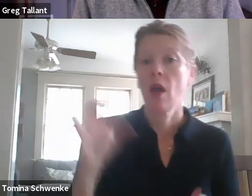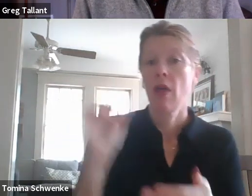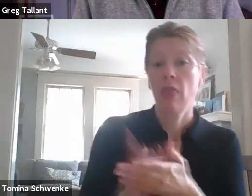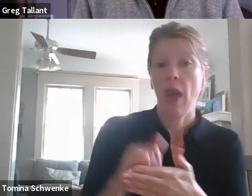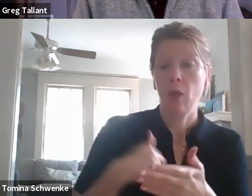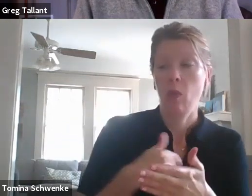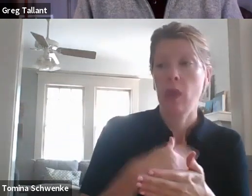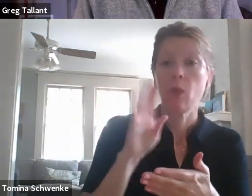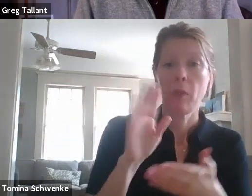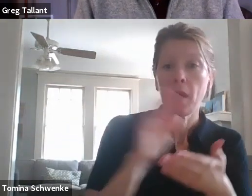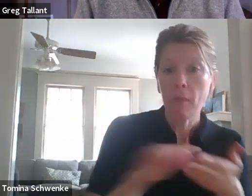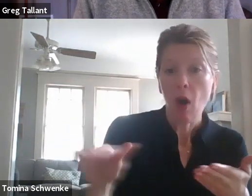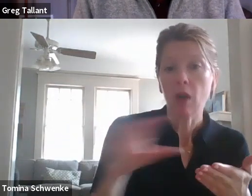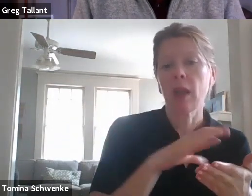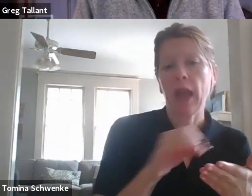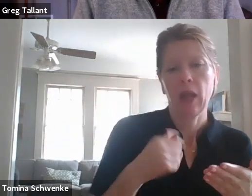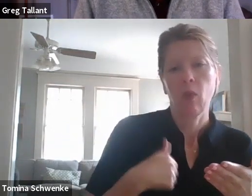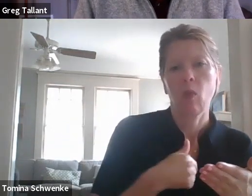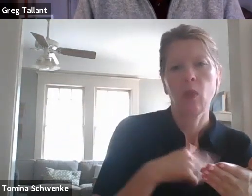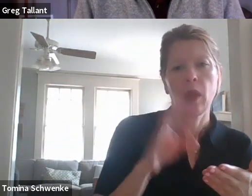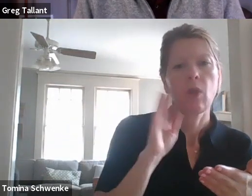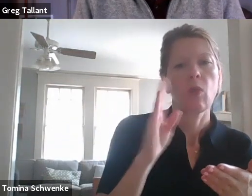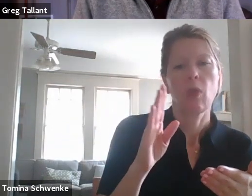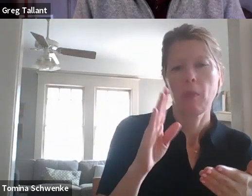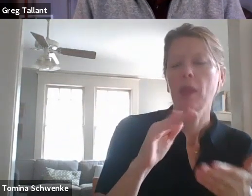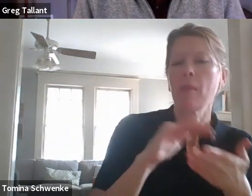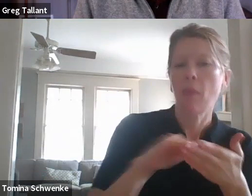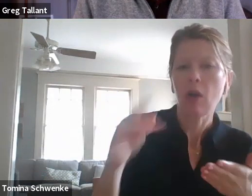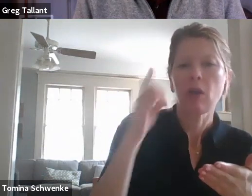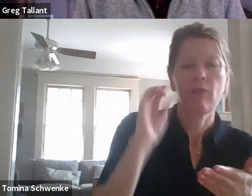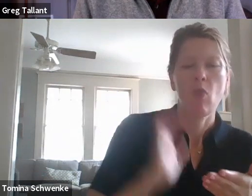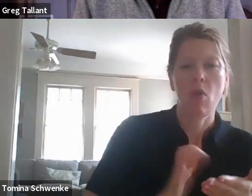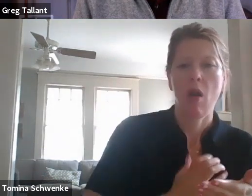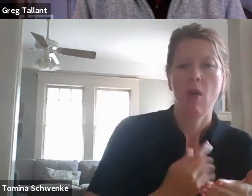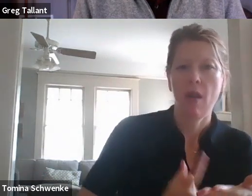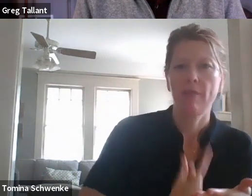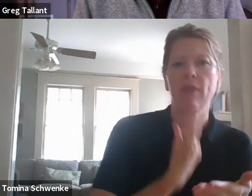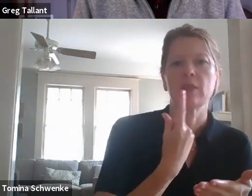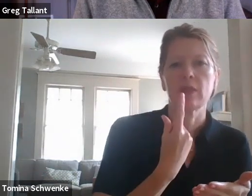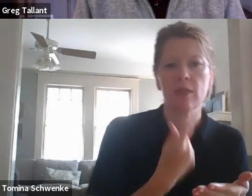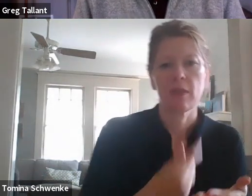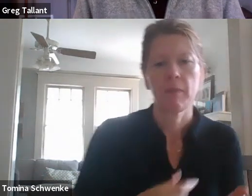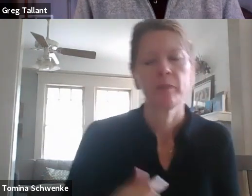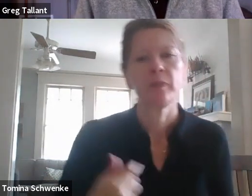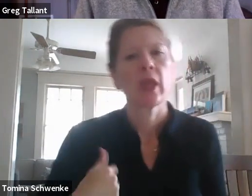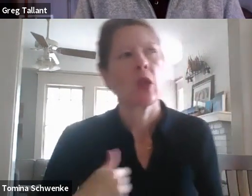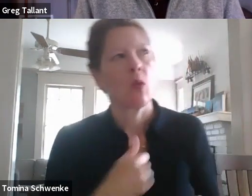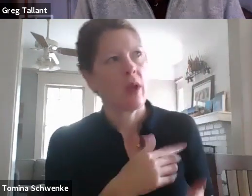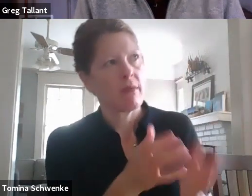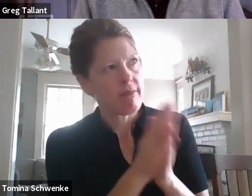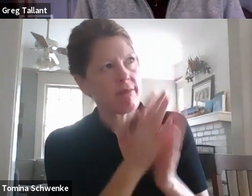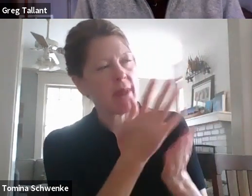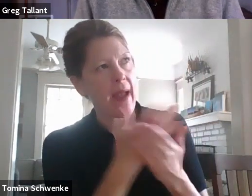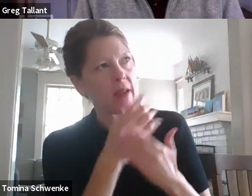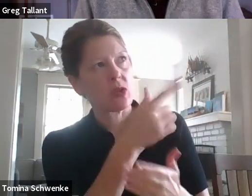be pardoned and forgiven for our sins and offenses, we entreat you, O Lord. That there may